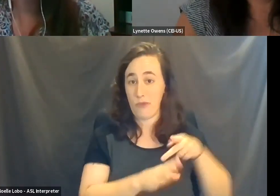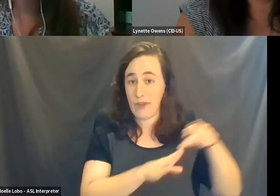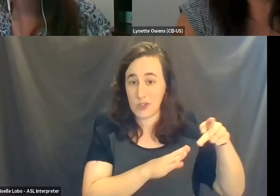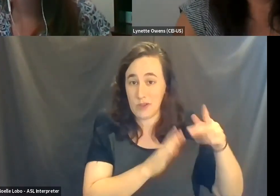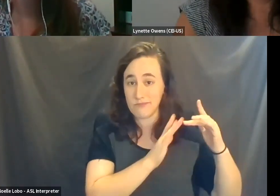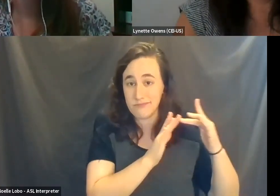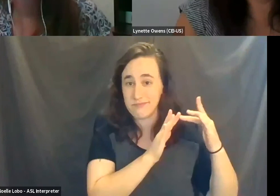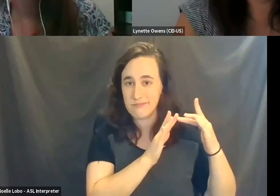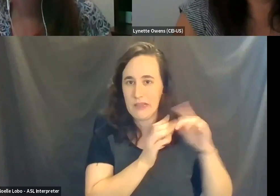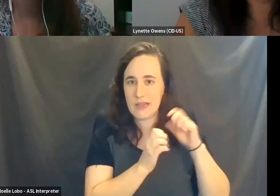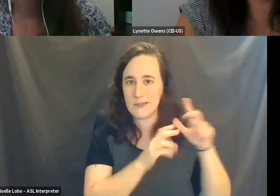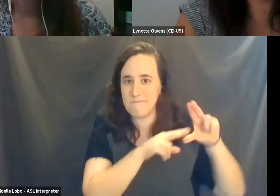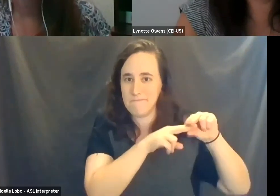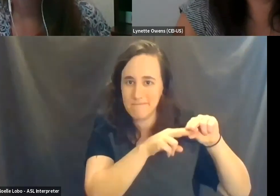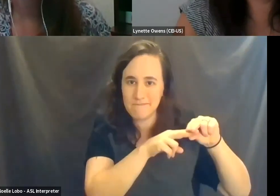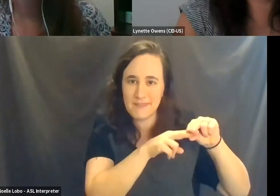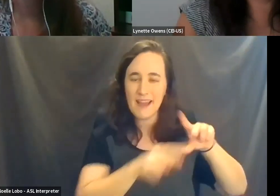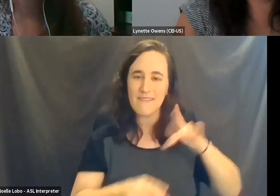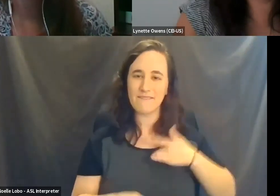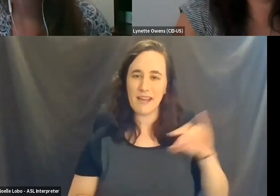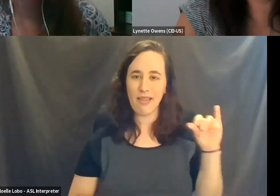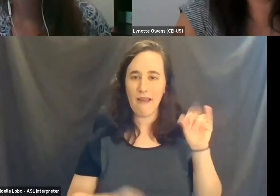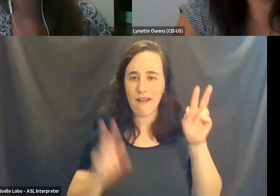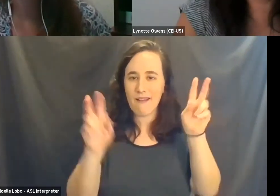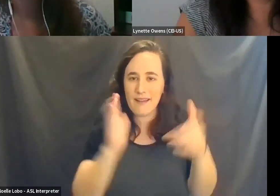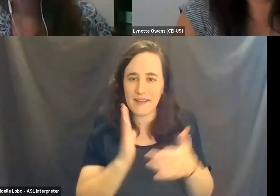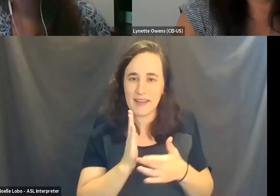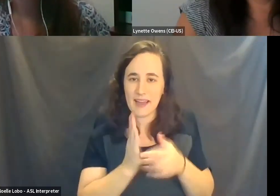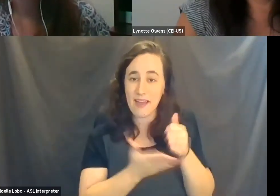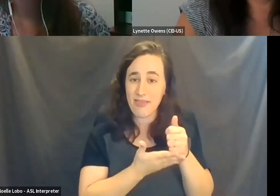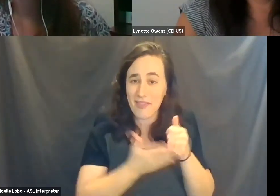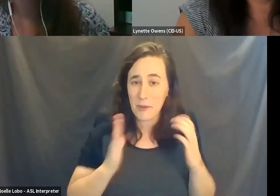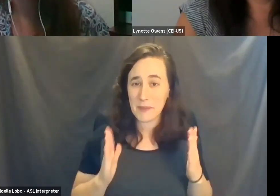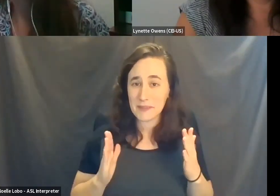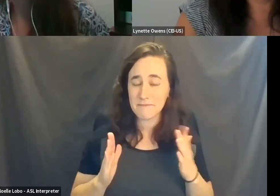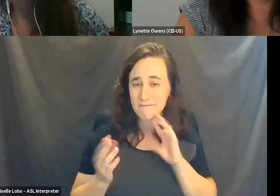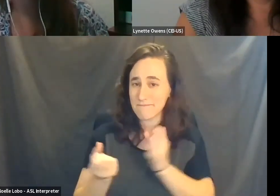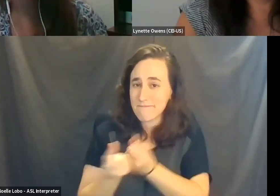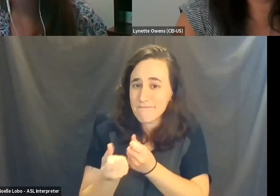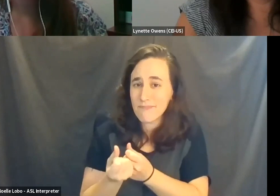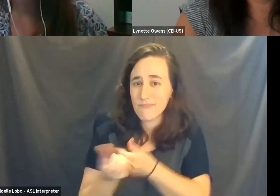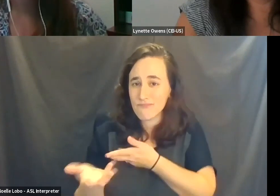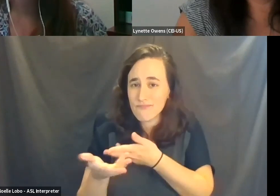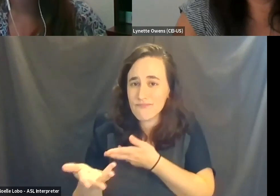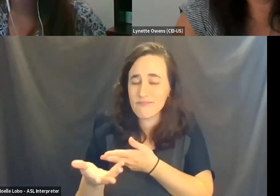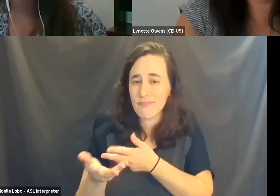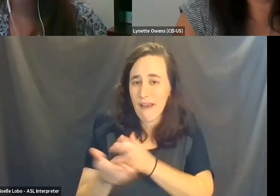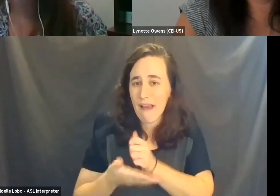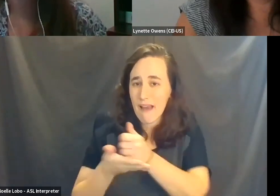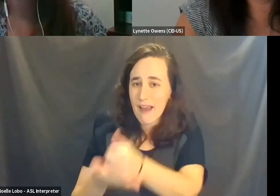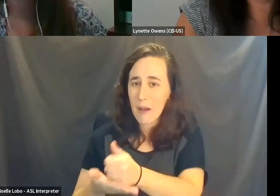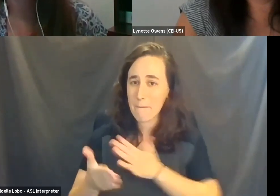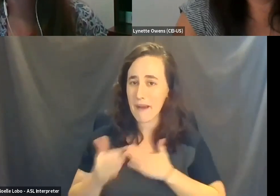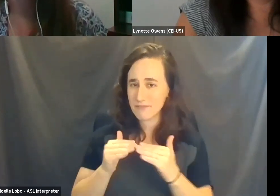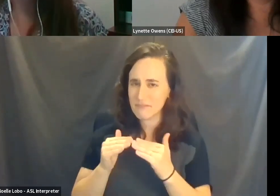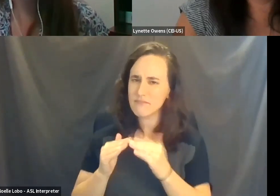what I do is I'm like a tech therapist. It's really like helping my colleagues understand that they can do it. They can figure